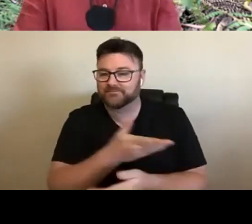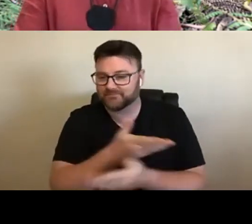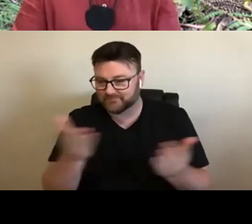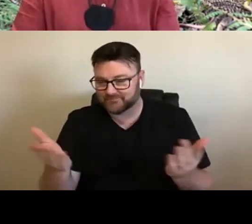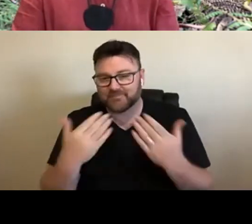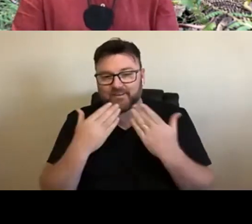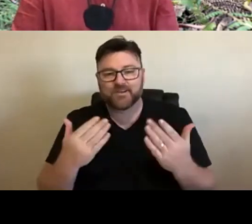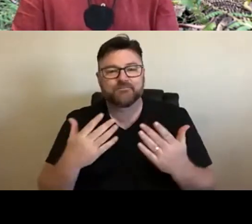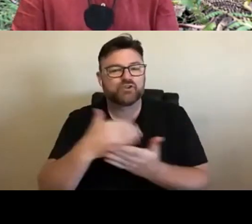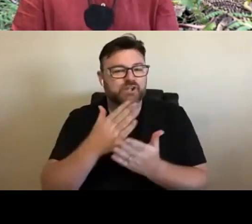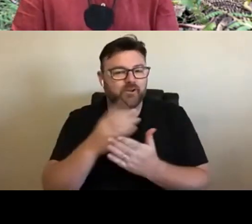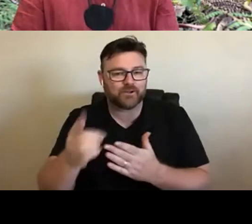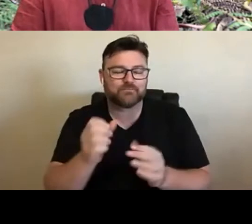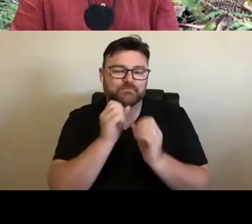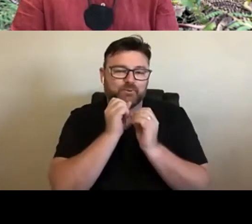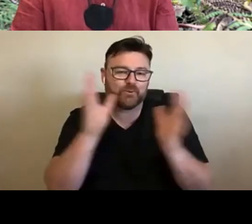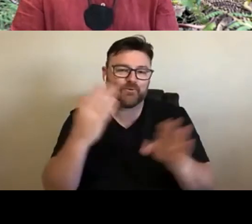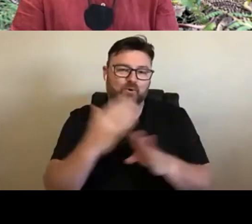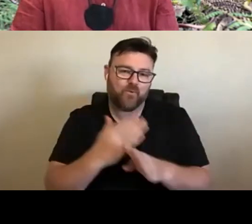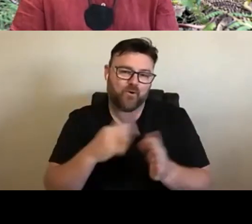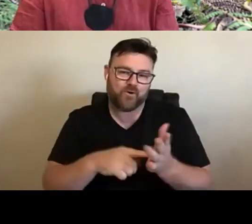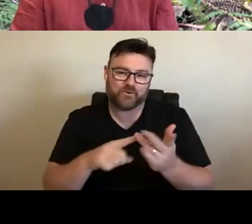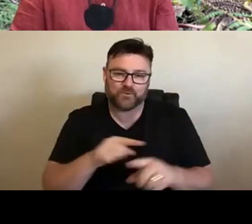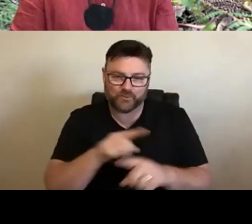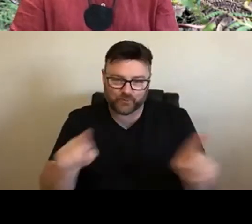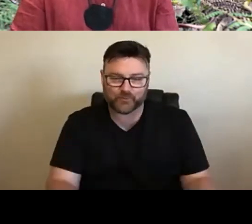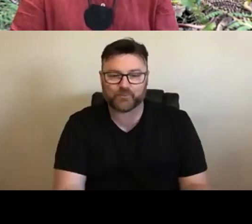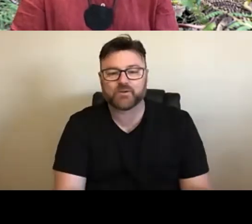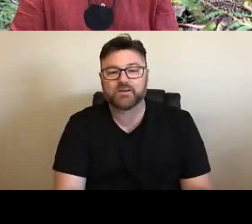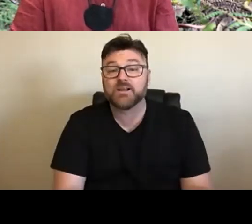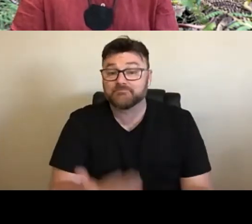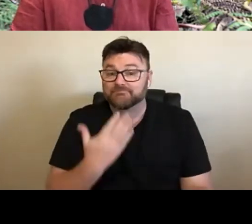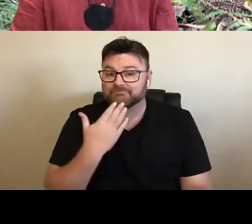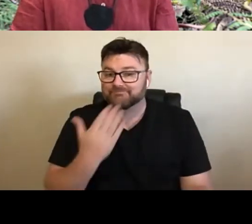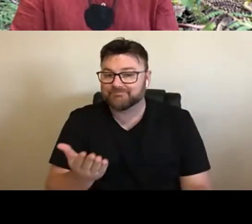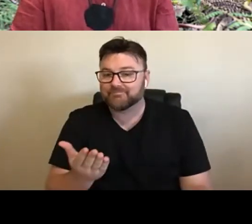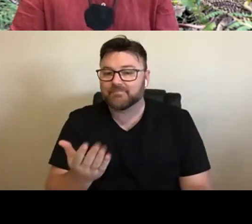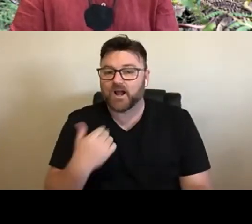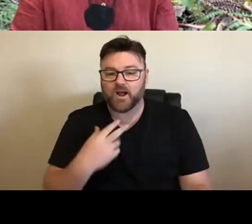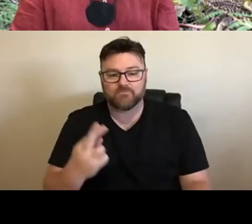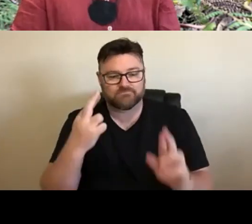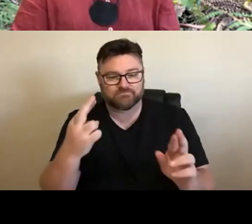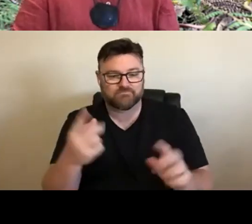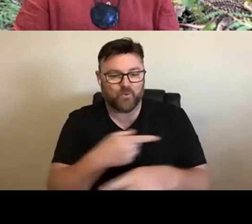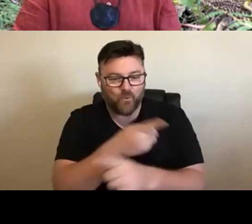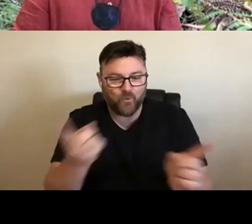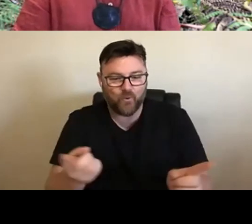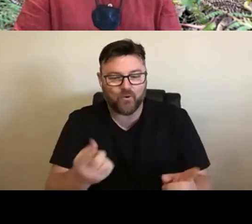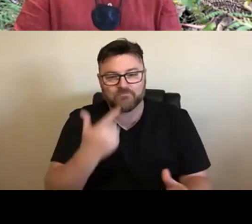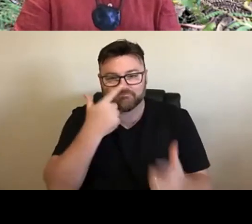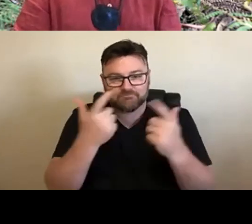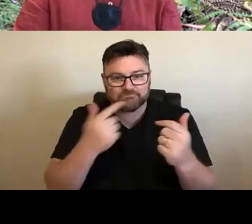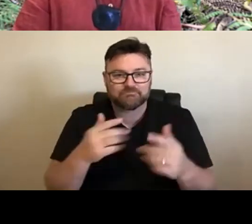interesting insights to your work and practices. And yeah, I wish you all a lot of slow and deep thinking and